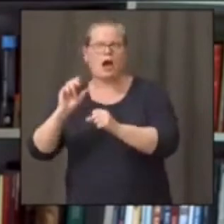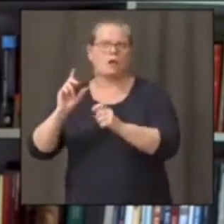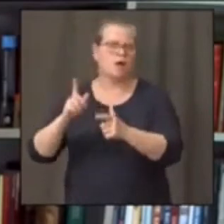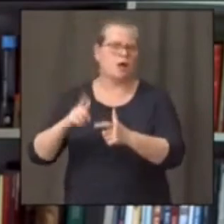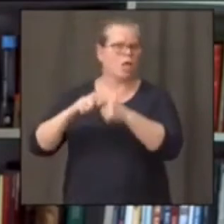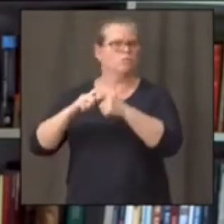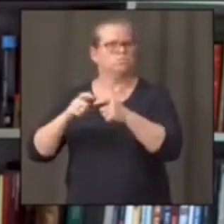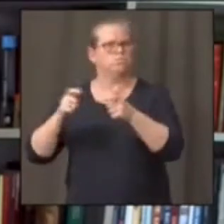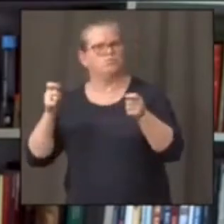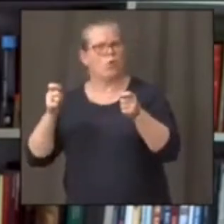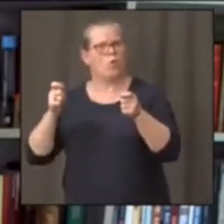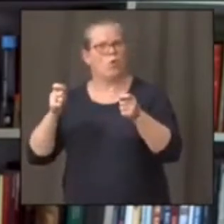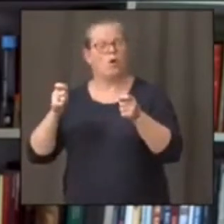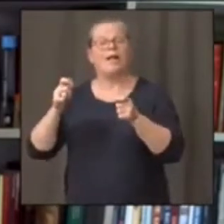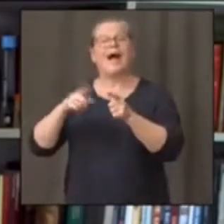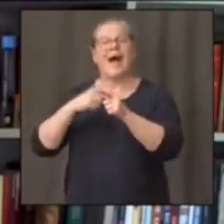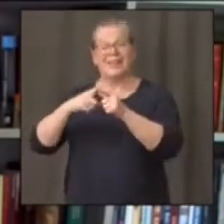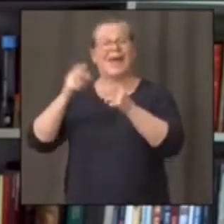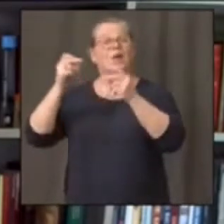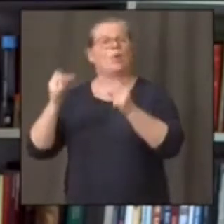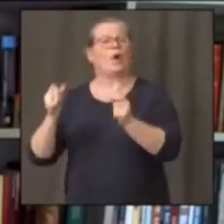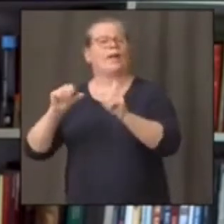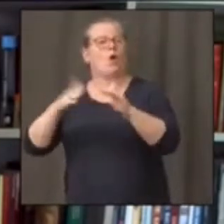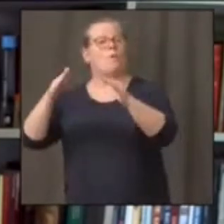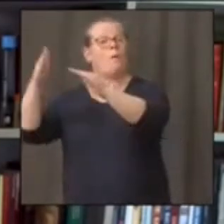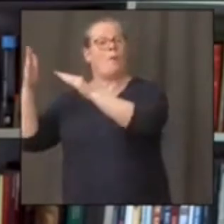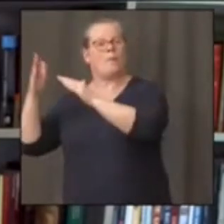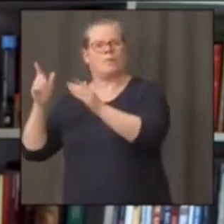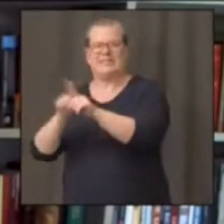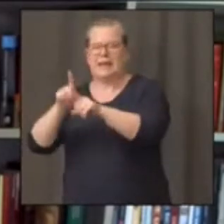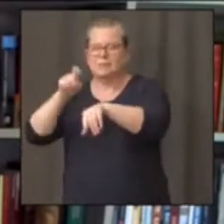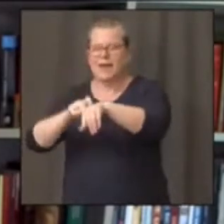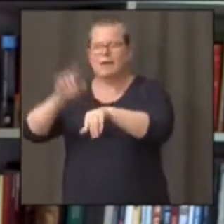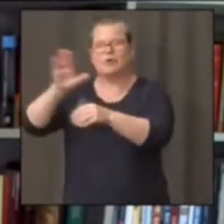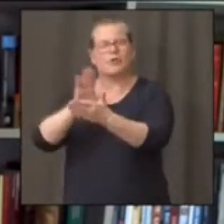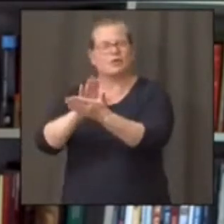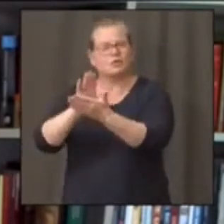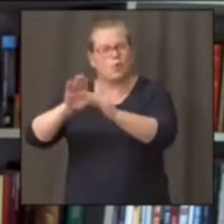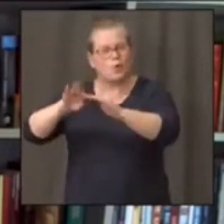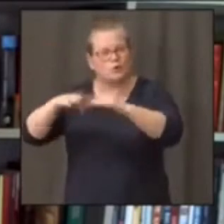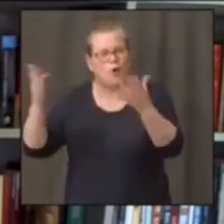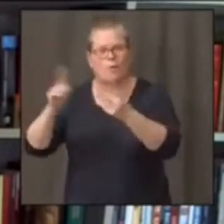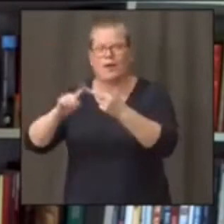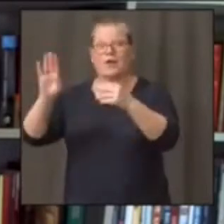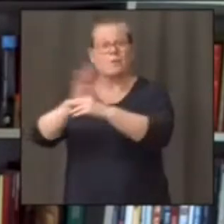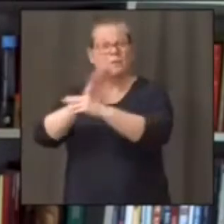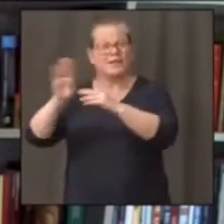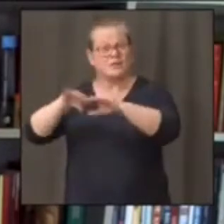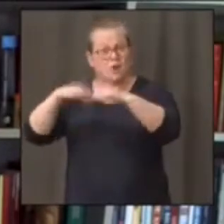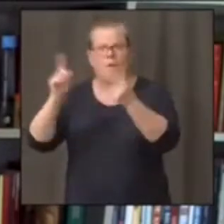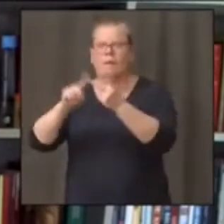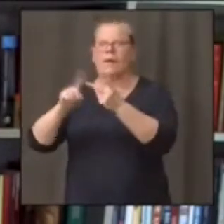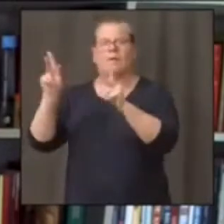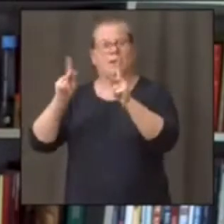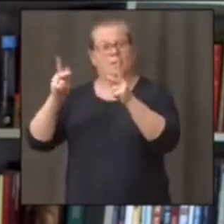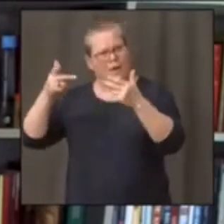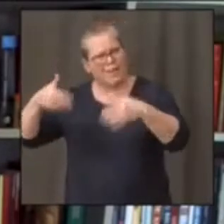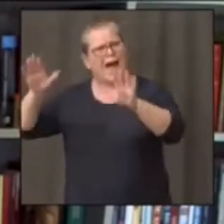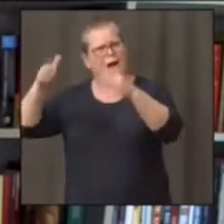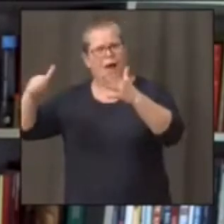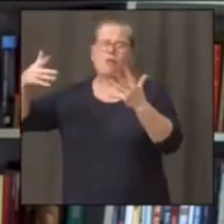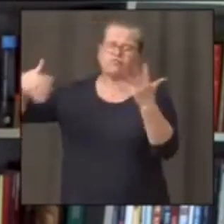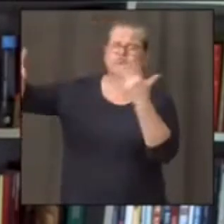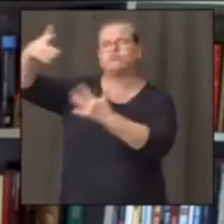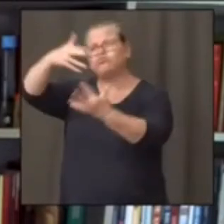so a lot of things opened up at the same time, not only schools, but businesses, social mobility, contacts, and so forth. So it's kind of hard